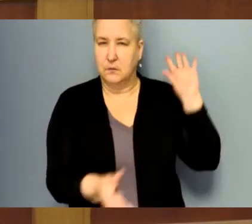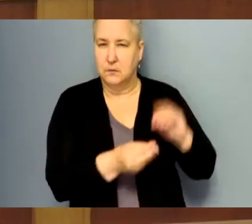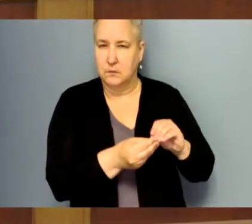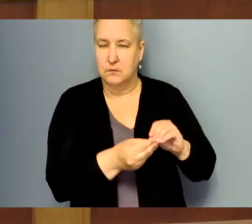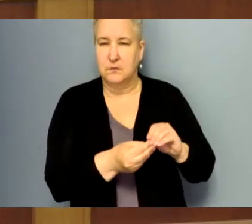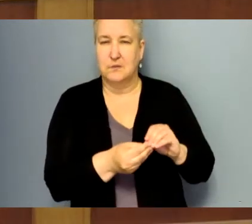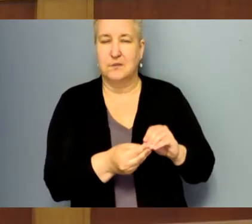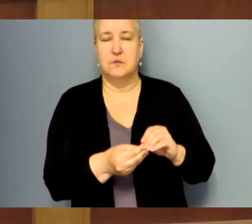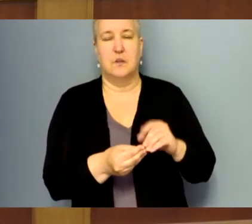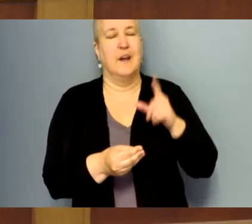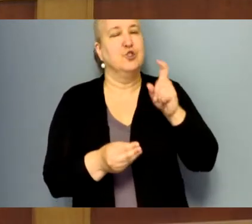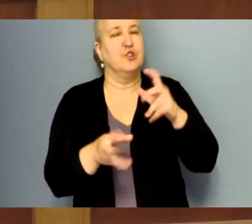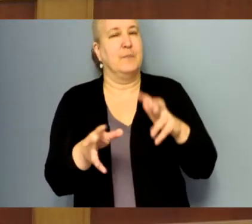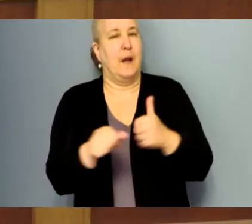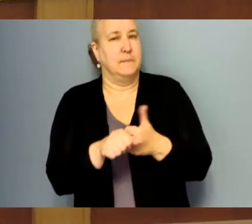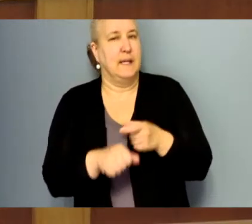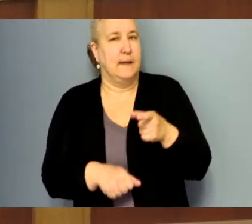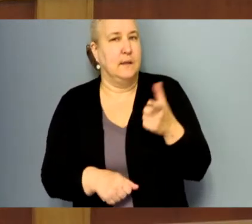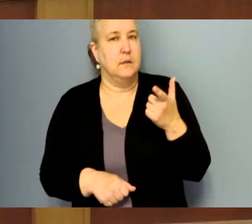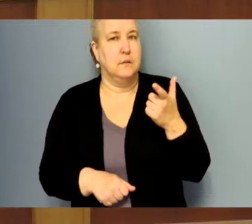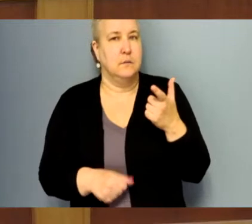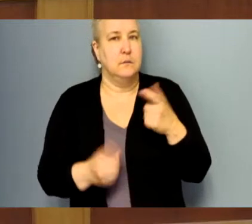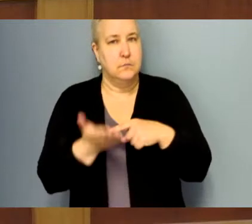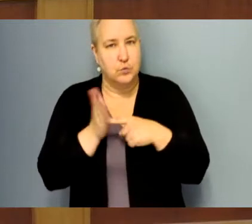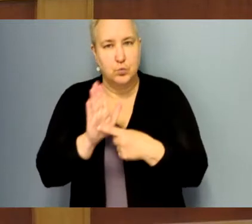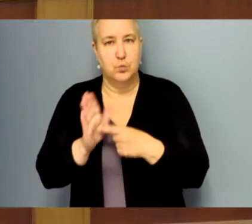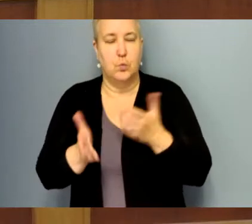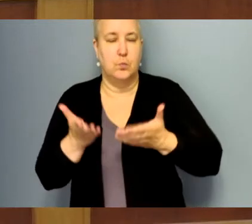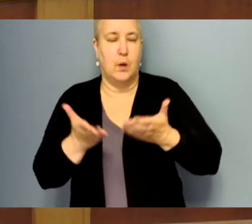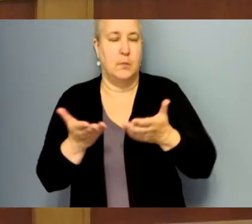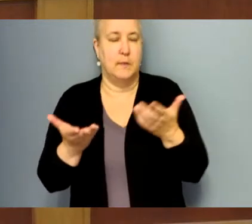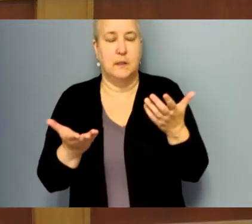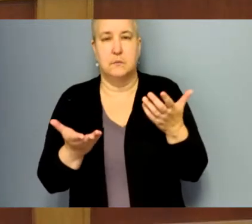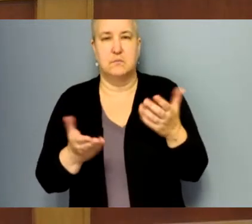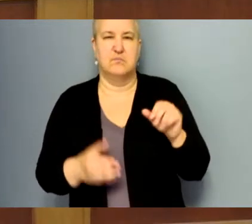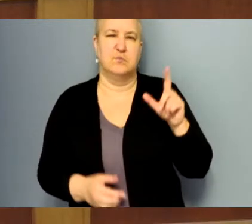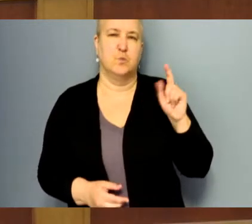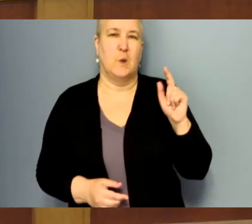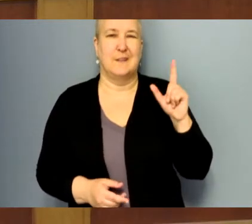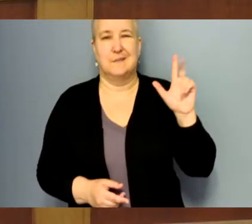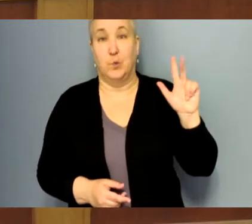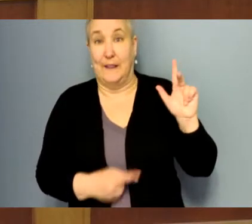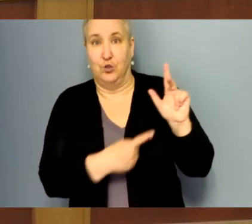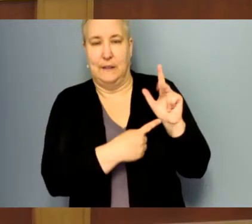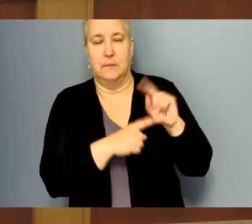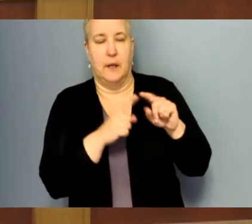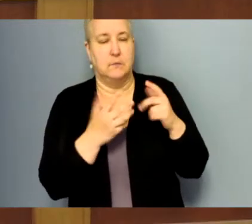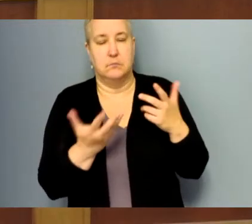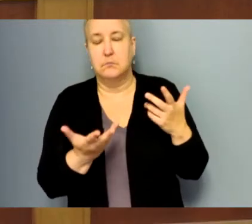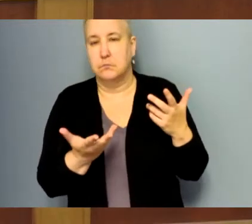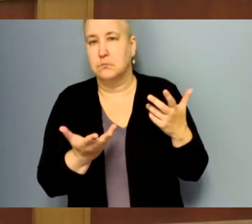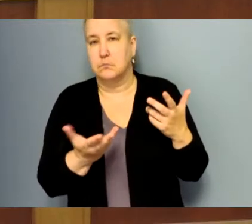have been updated to show probably 2023, but that's